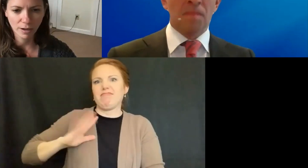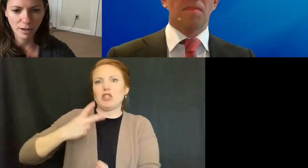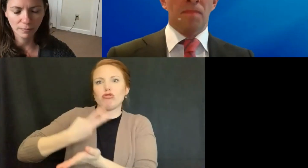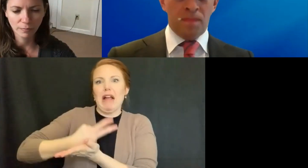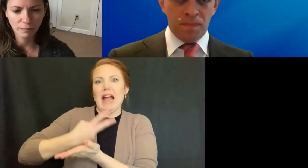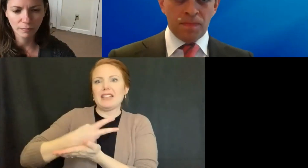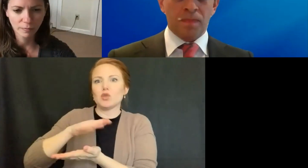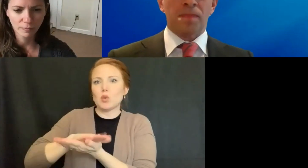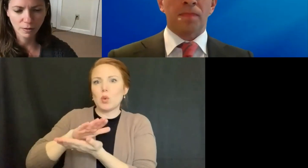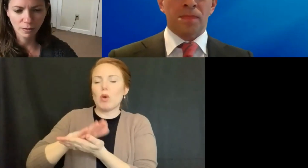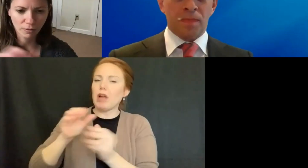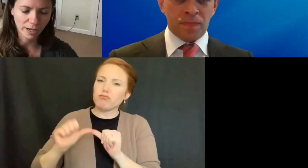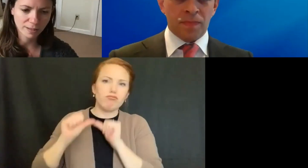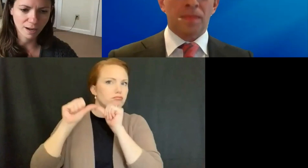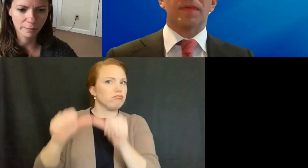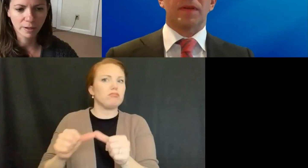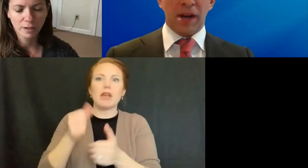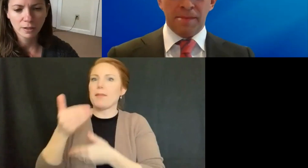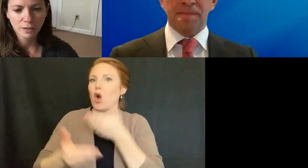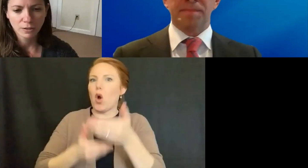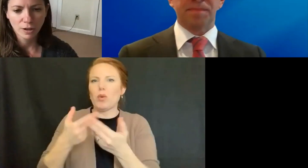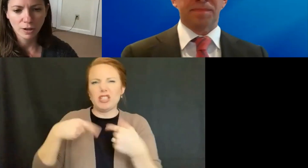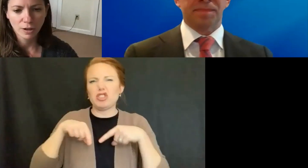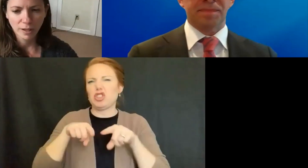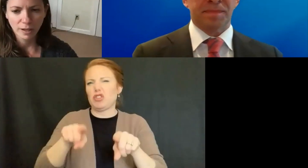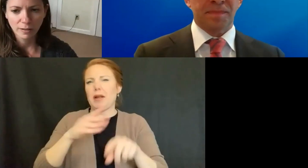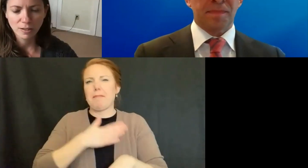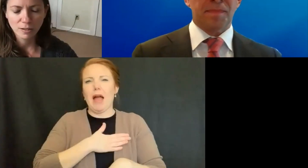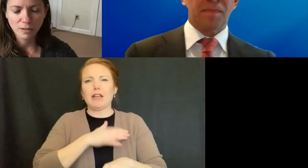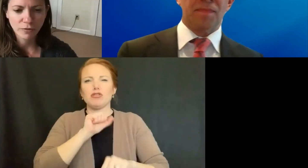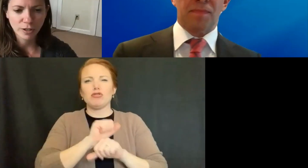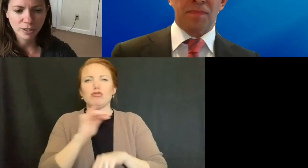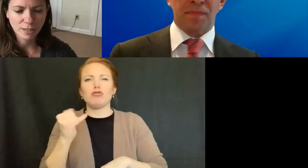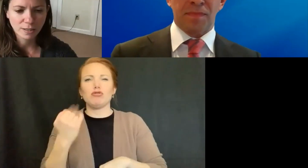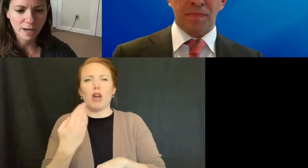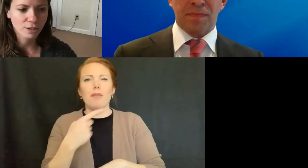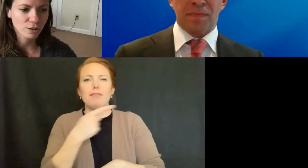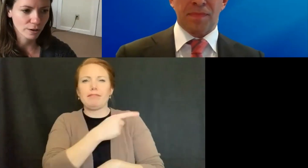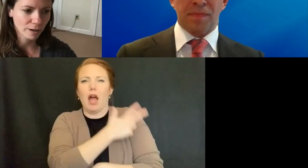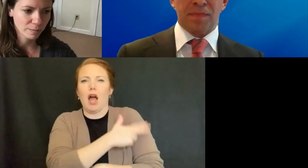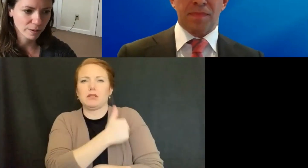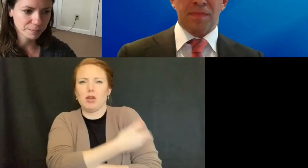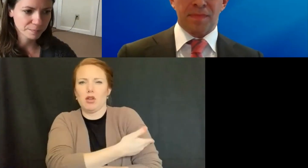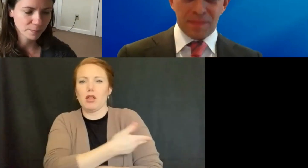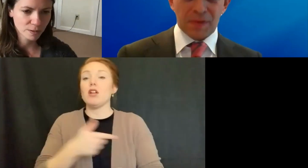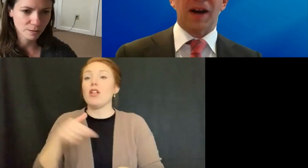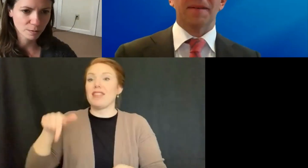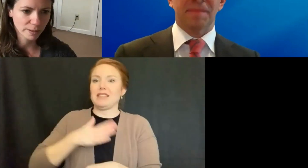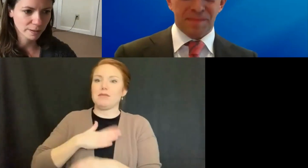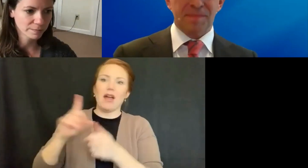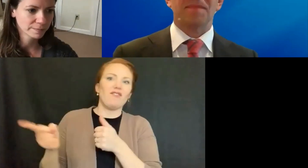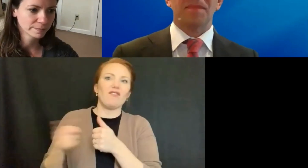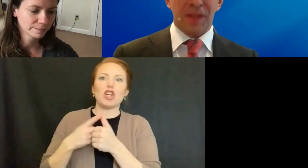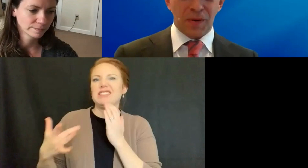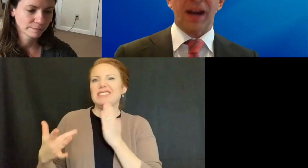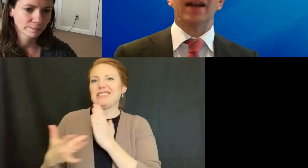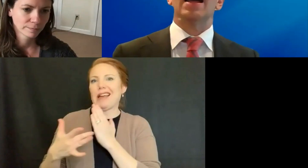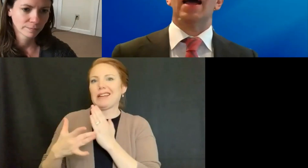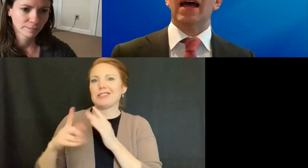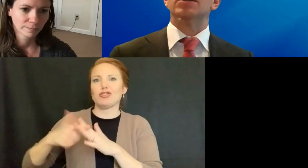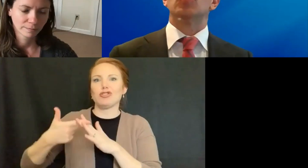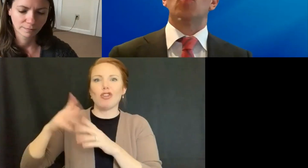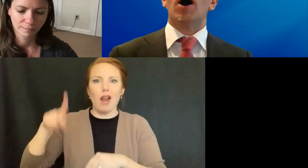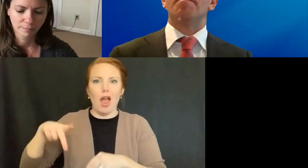going over that time. Okay. So this is my first tech startup, though, so to speak.